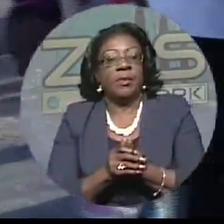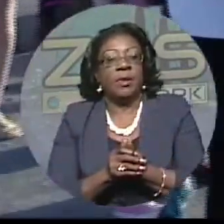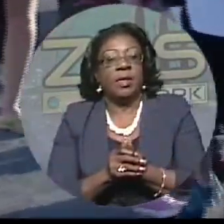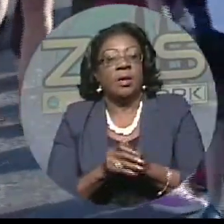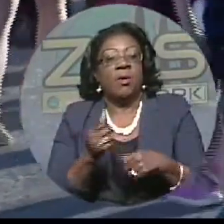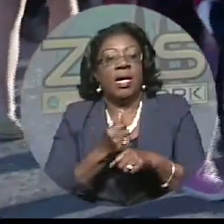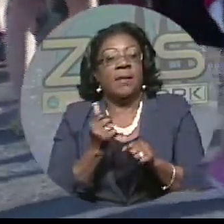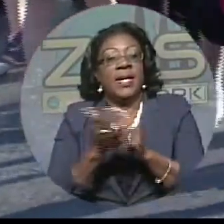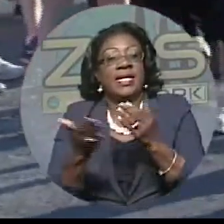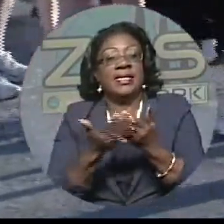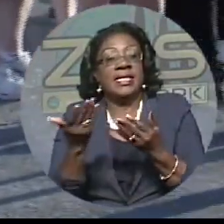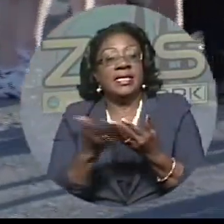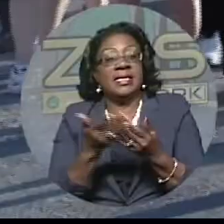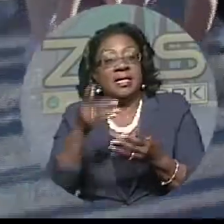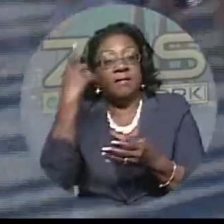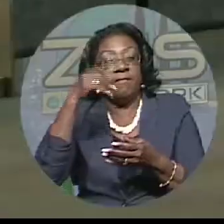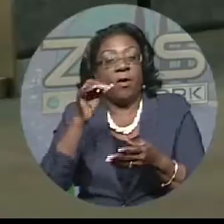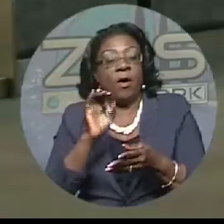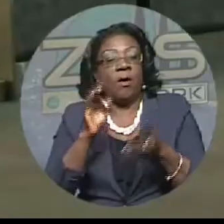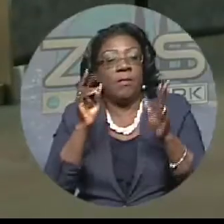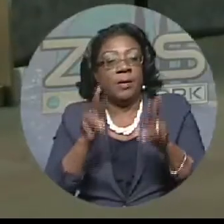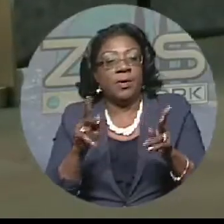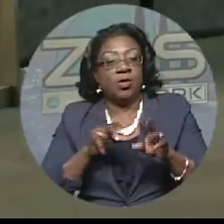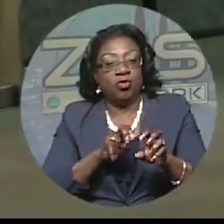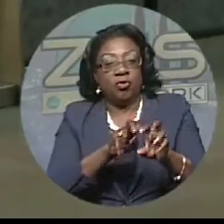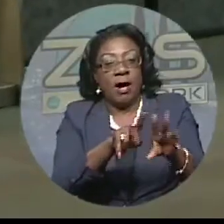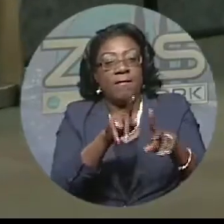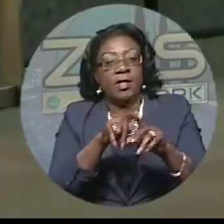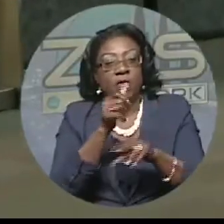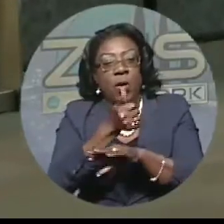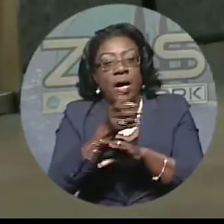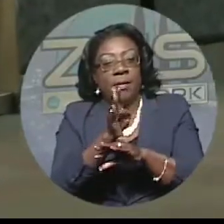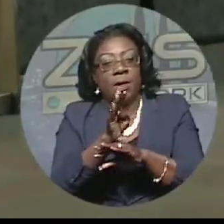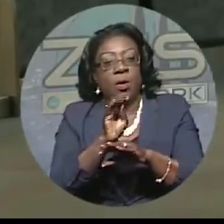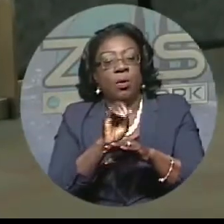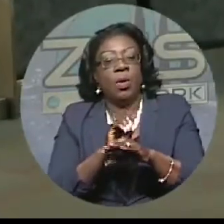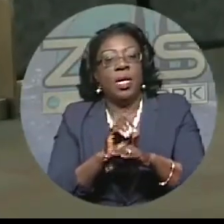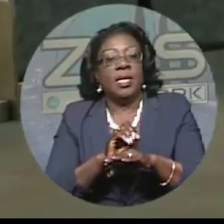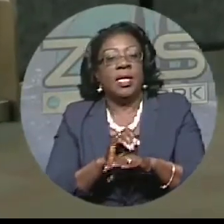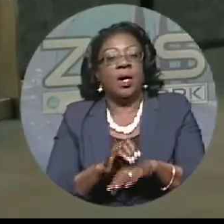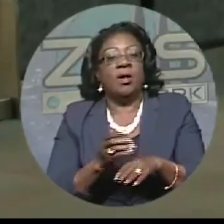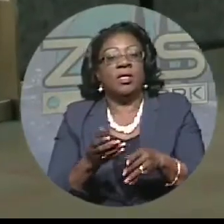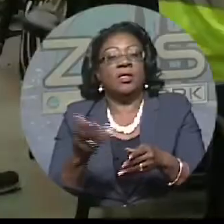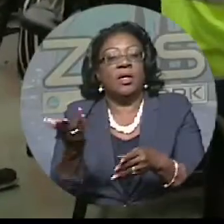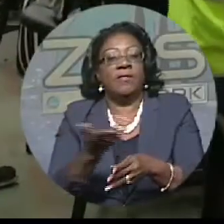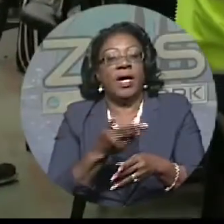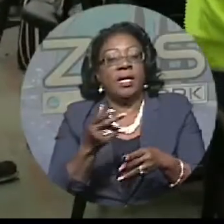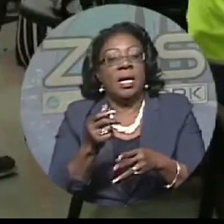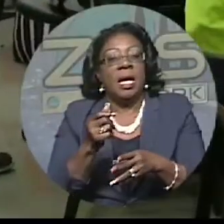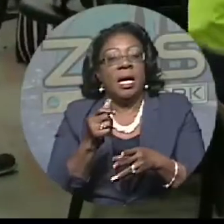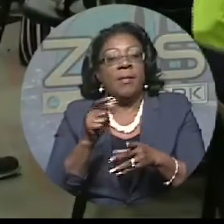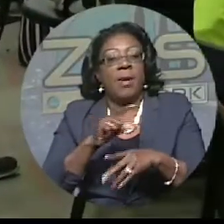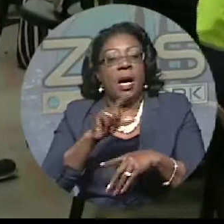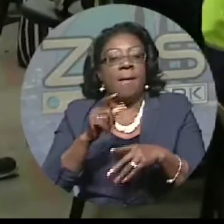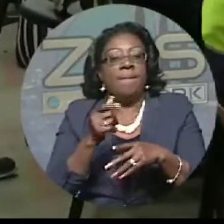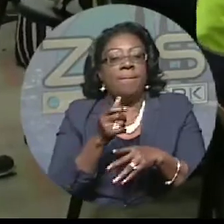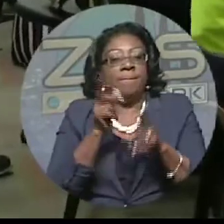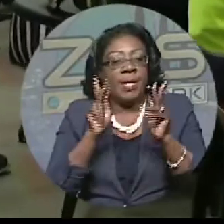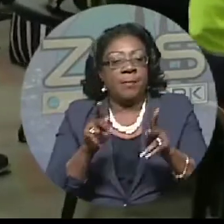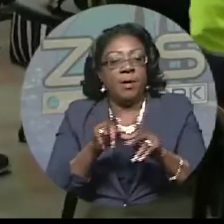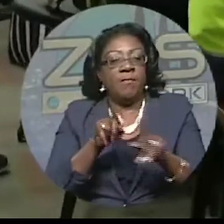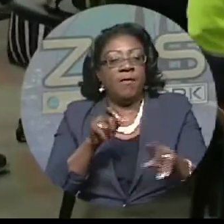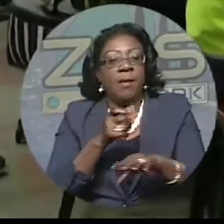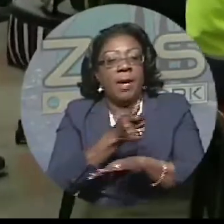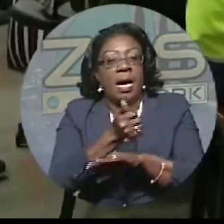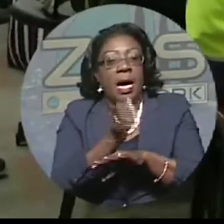it easier for Floridians to travel to Abaco, Minna also reminded locals that they also have another option to fly to Tampa Bay